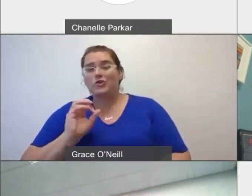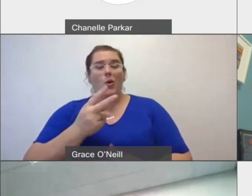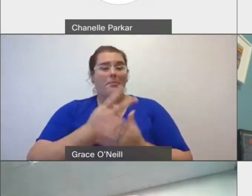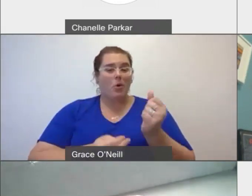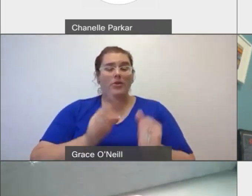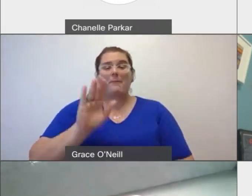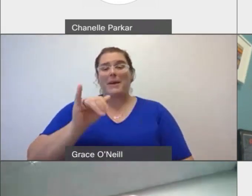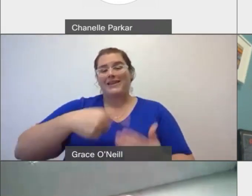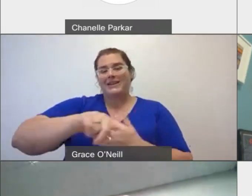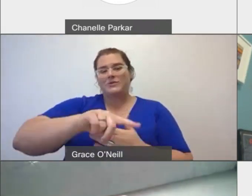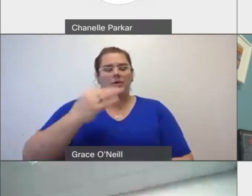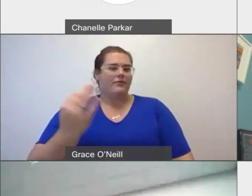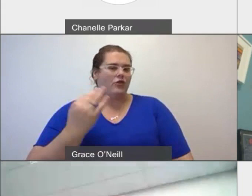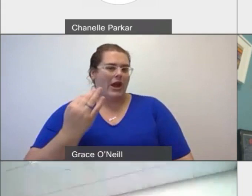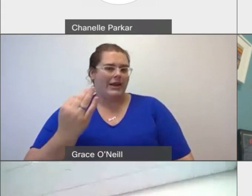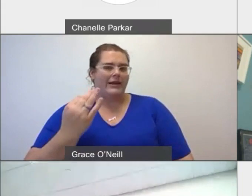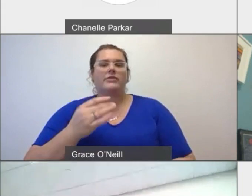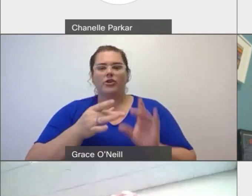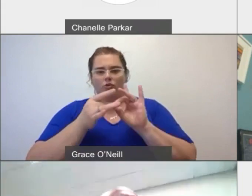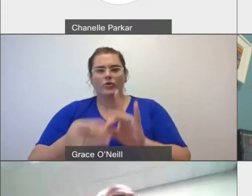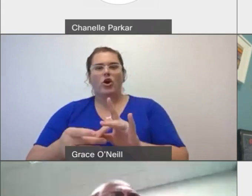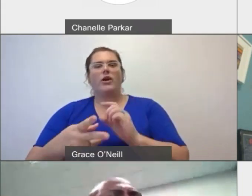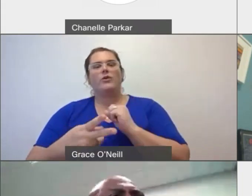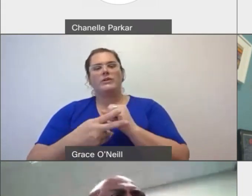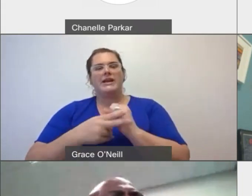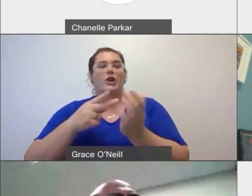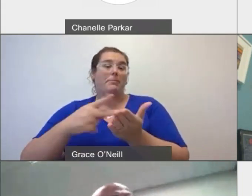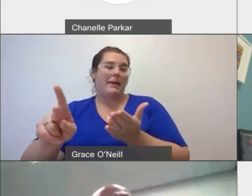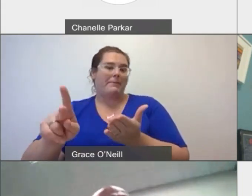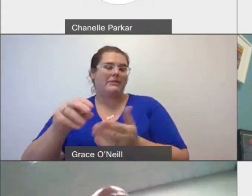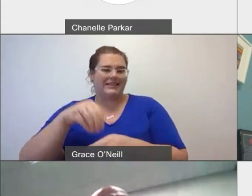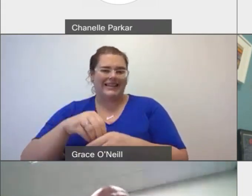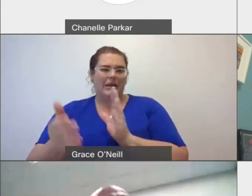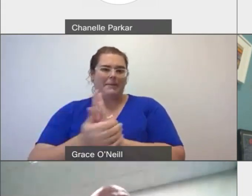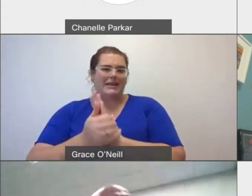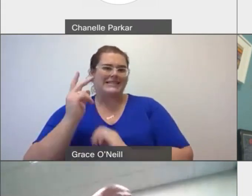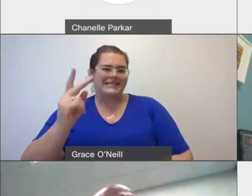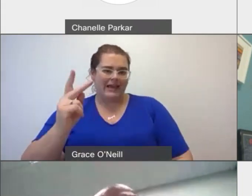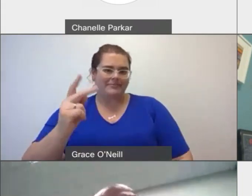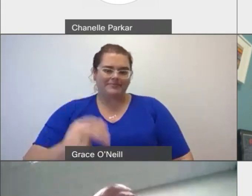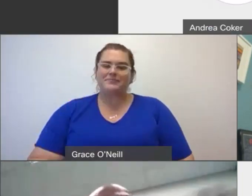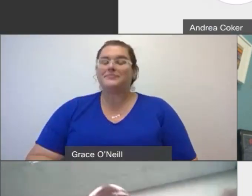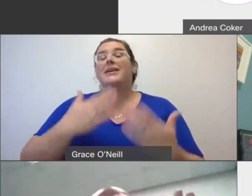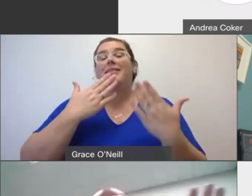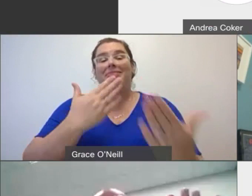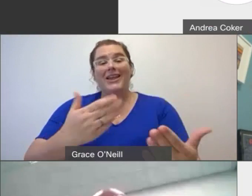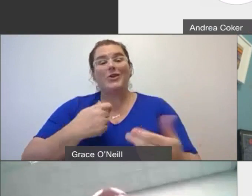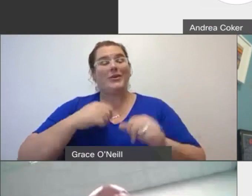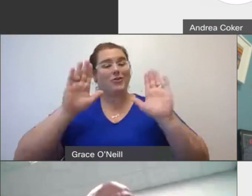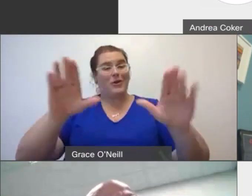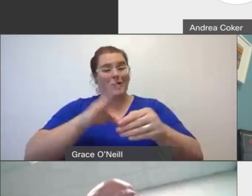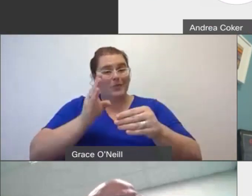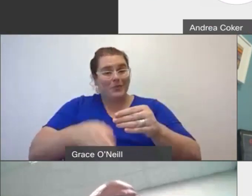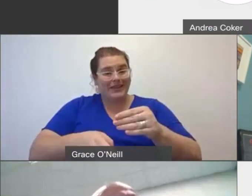Friday regarding the retainer payments that were in our Appendix K. Thanks, and I hope everyone has a great weekend.